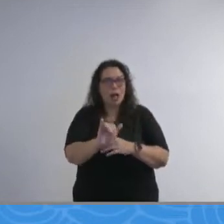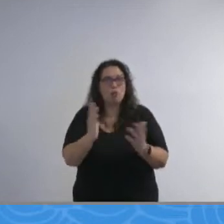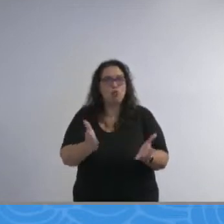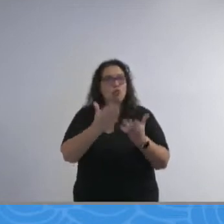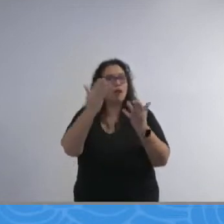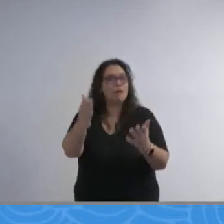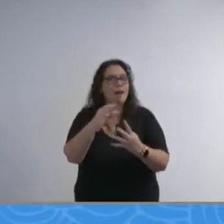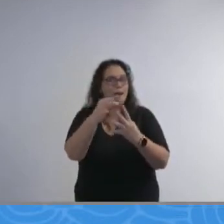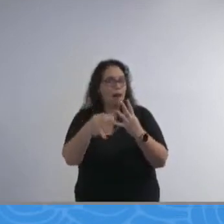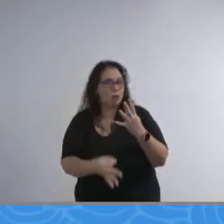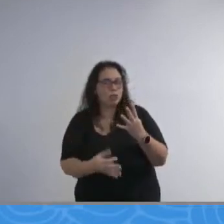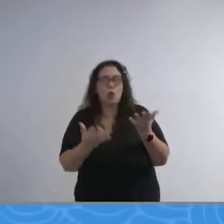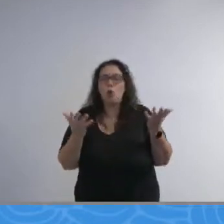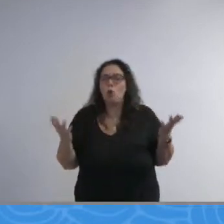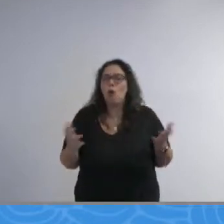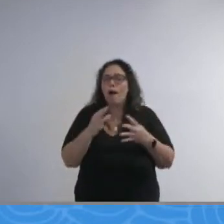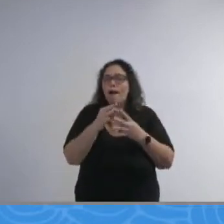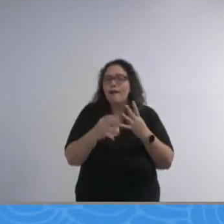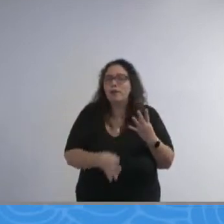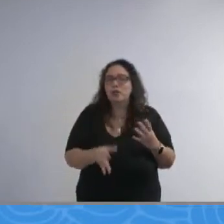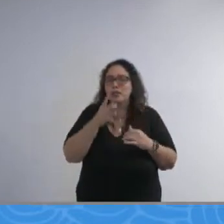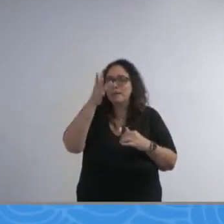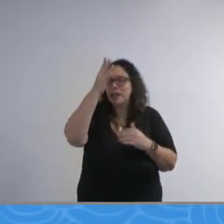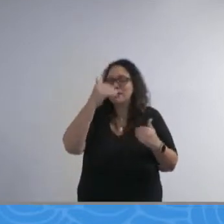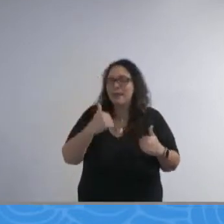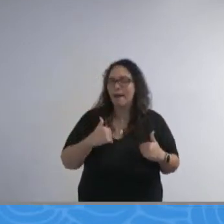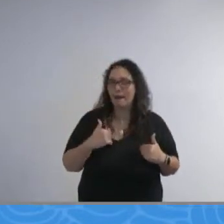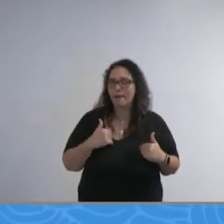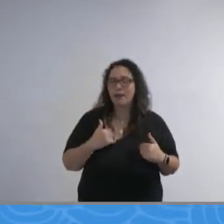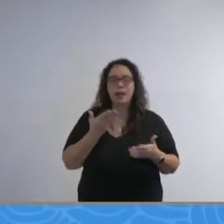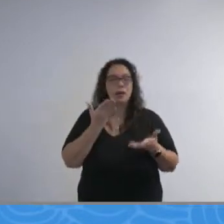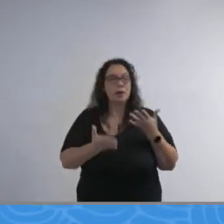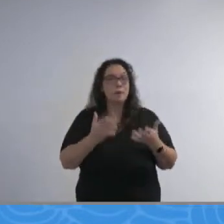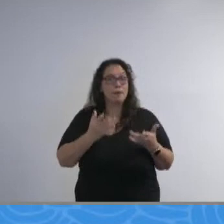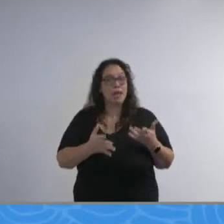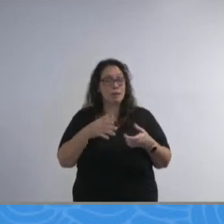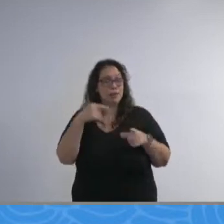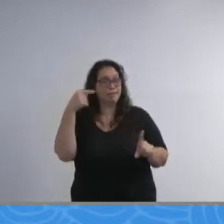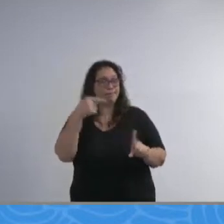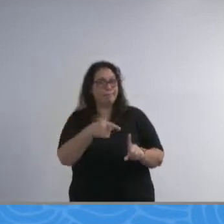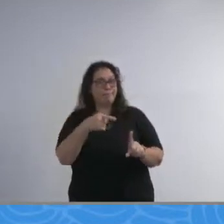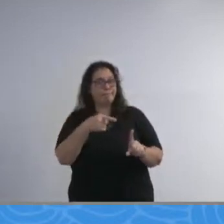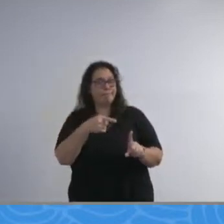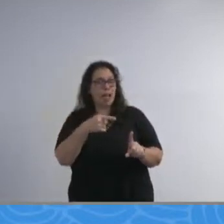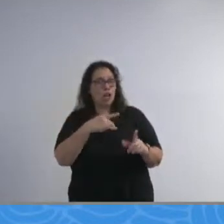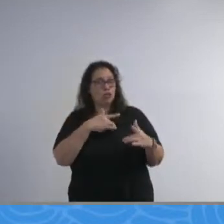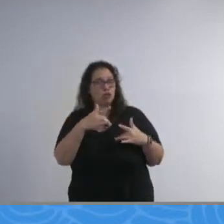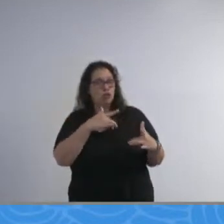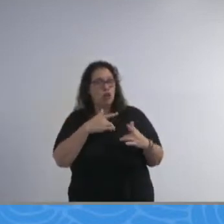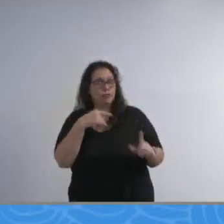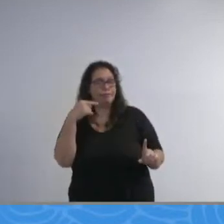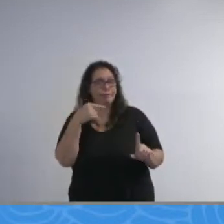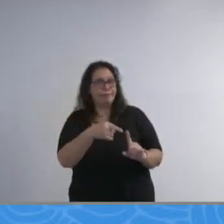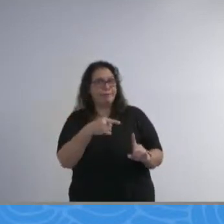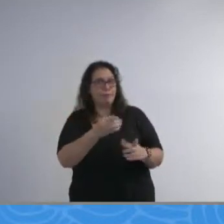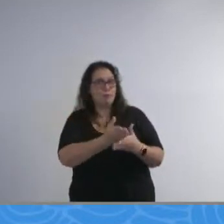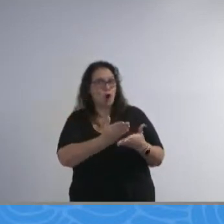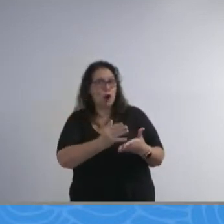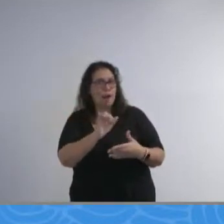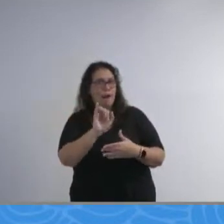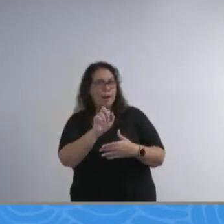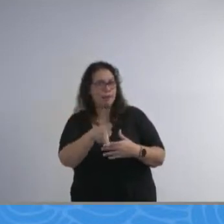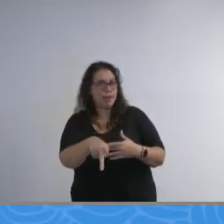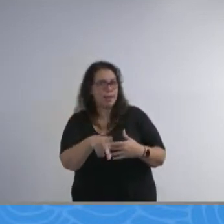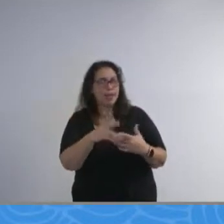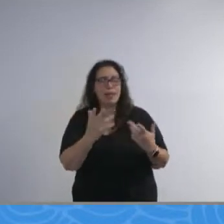provide options, right? What options do the parents have? Maybe a parent has an area of concern with the specific part of the IEP